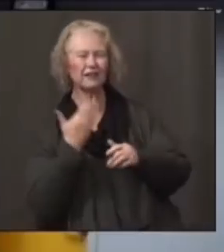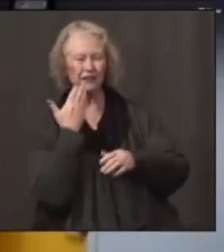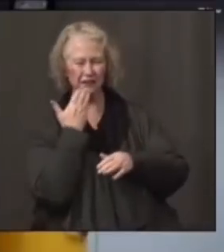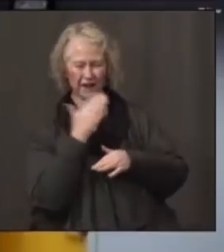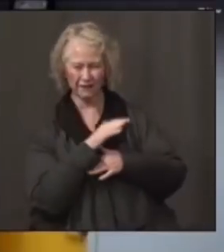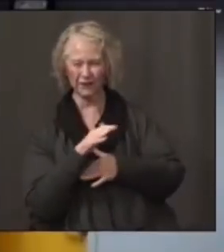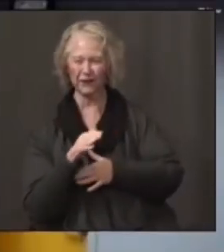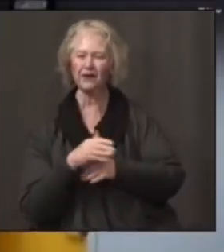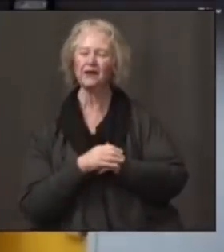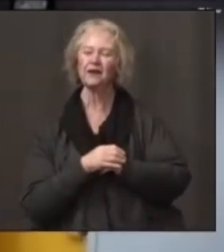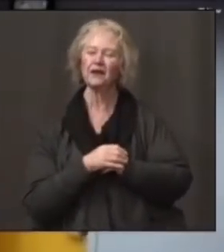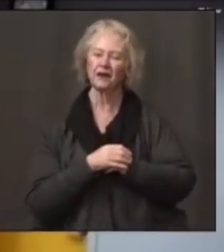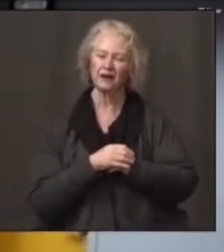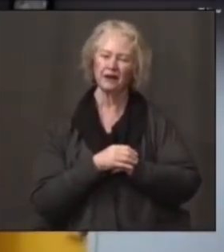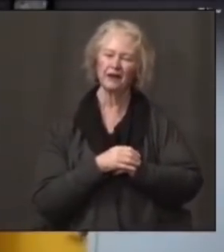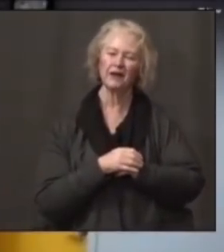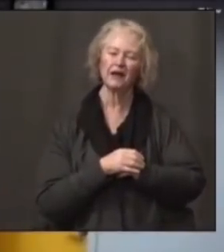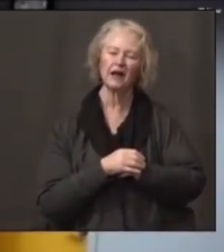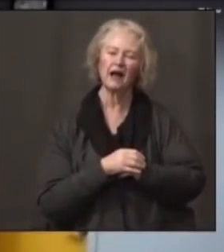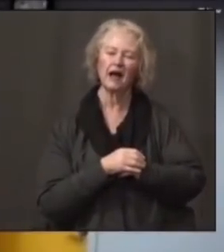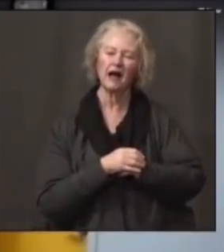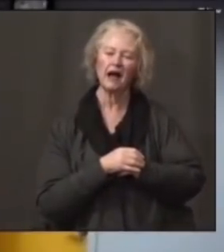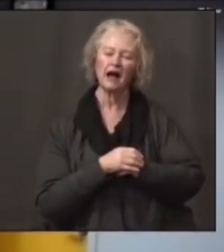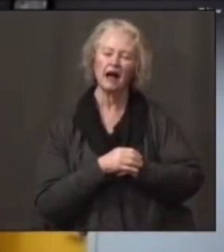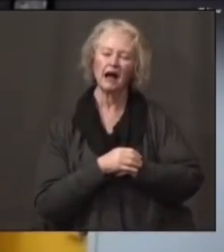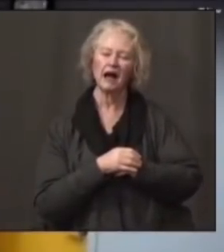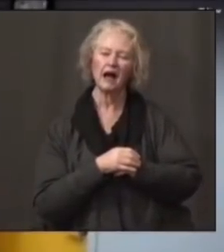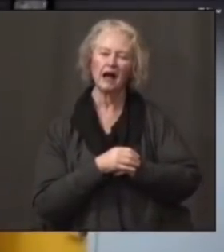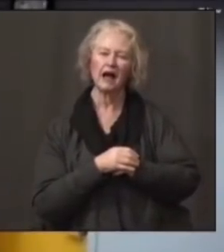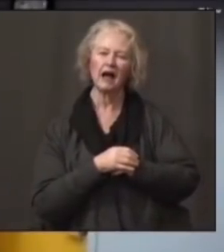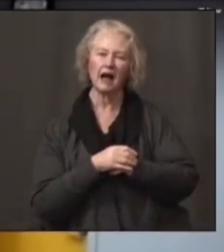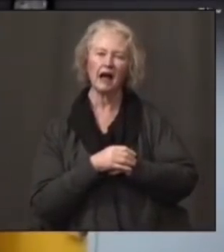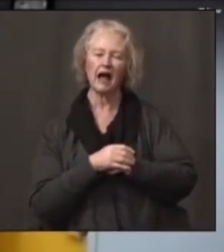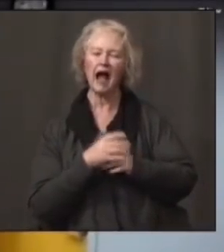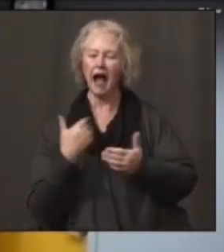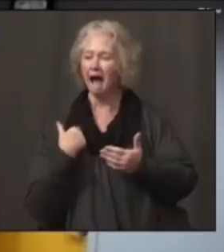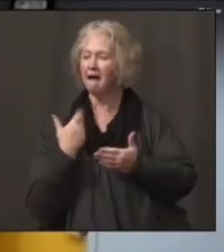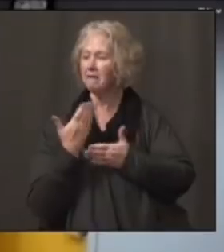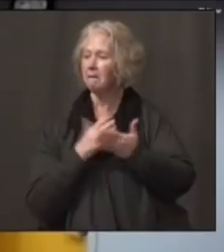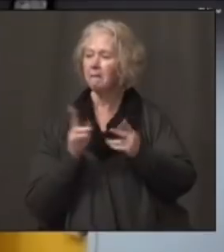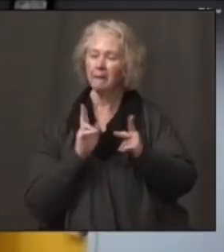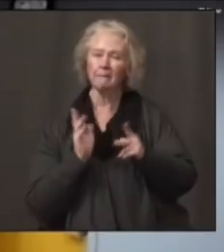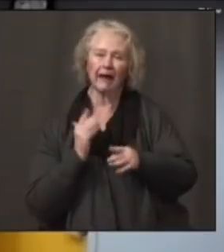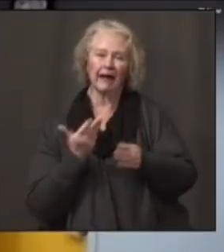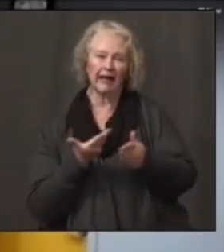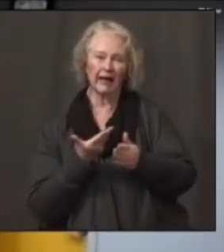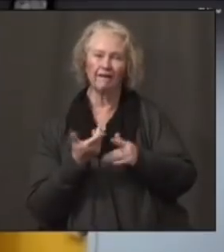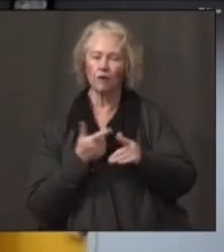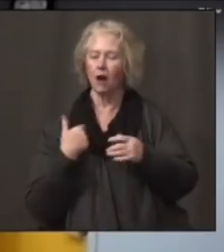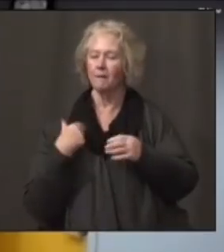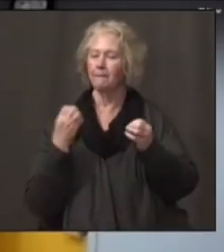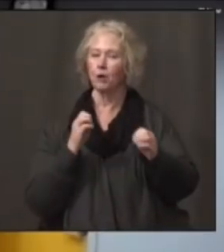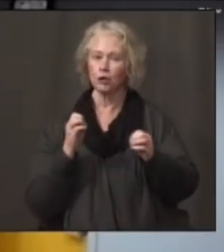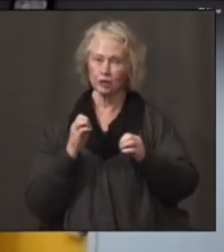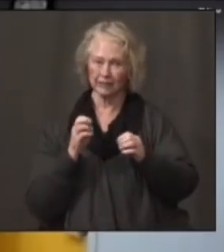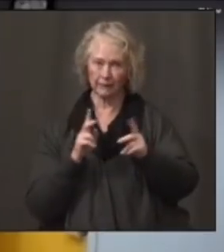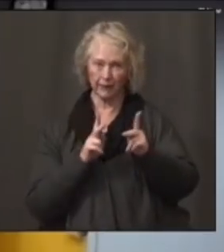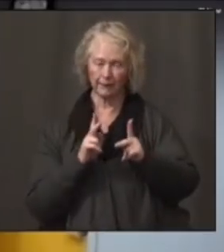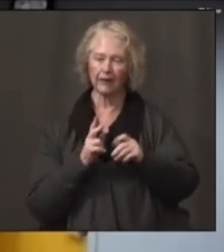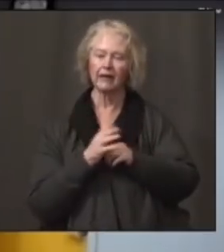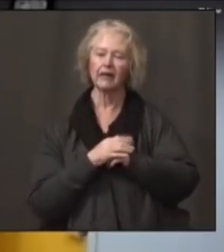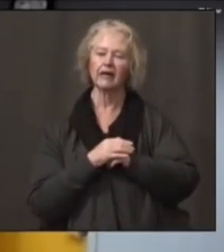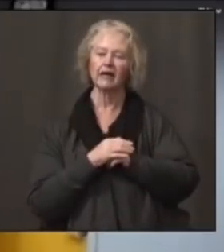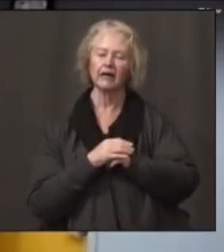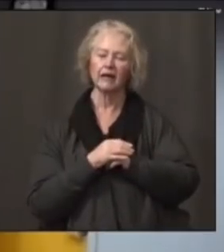to everybody on the call, good afternoon. I've brought some folks from emergency management side with me today, Principal Attorney